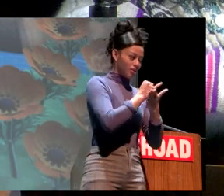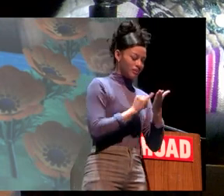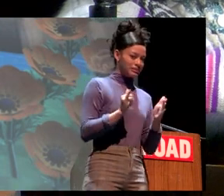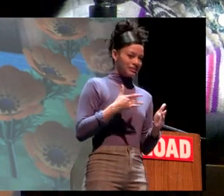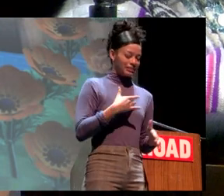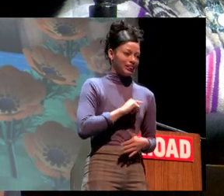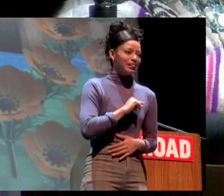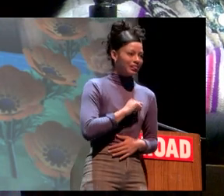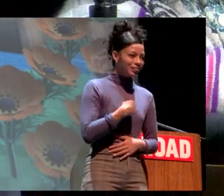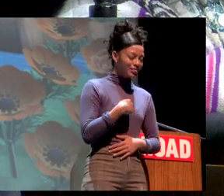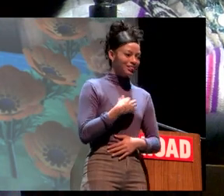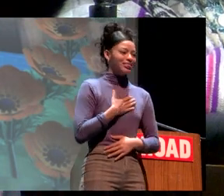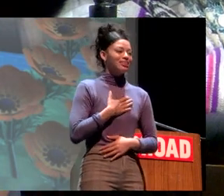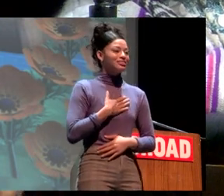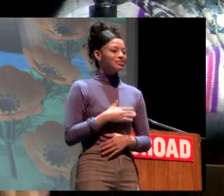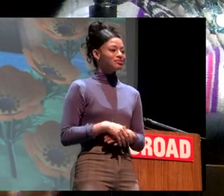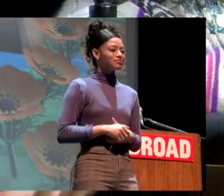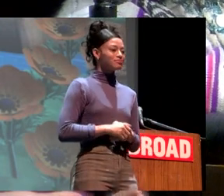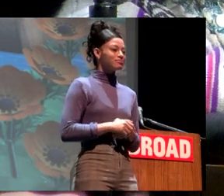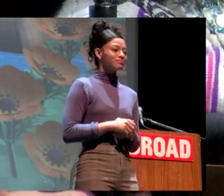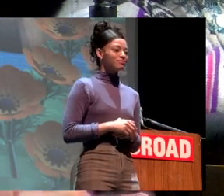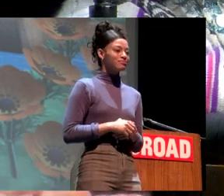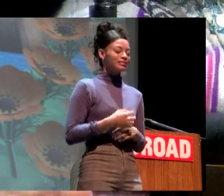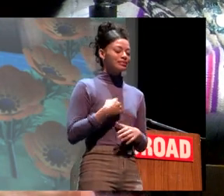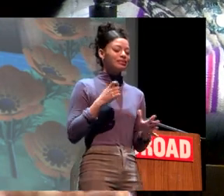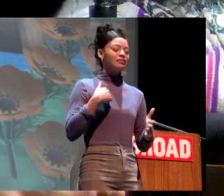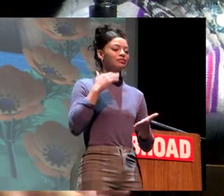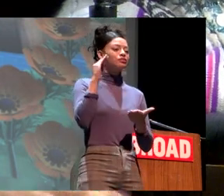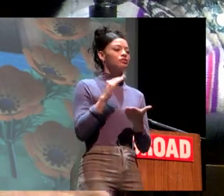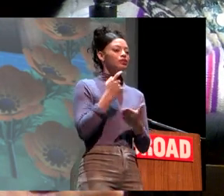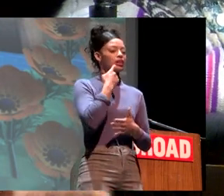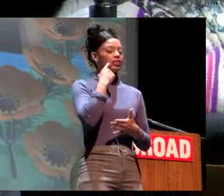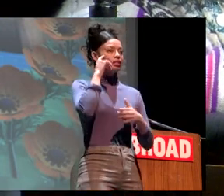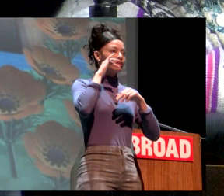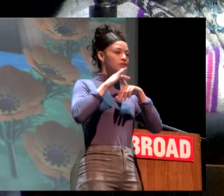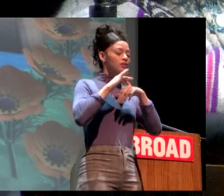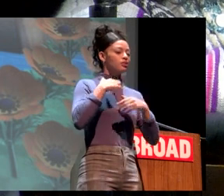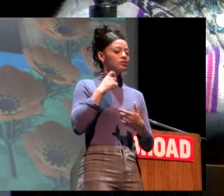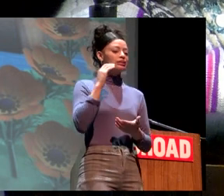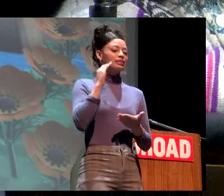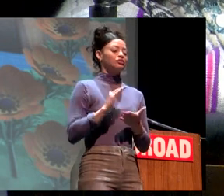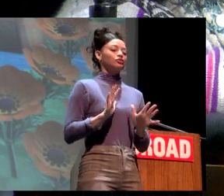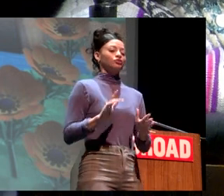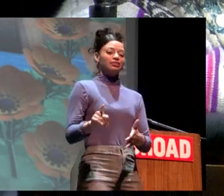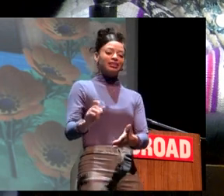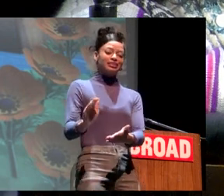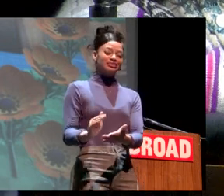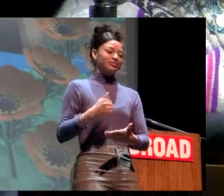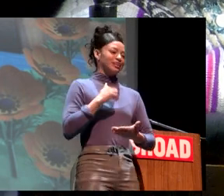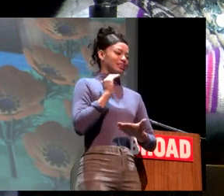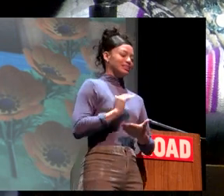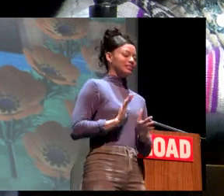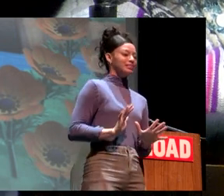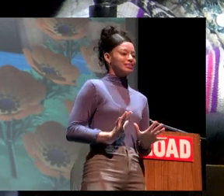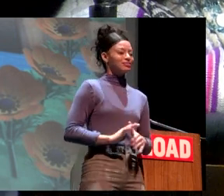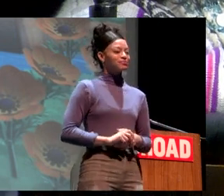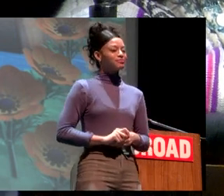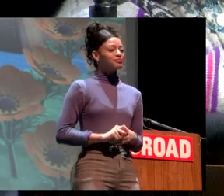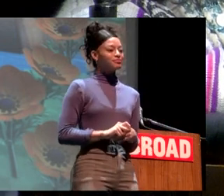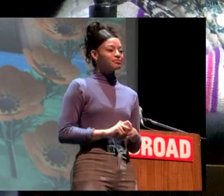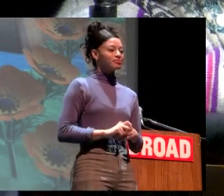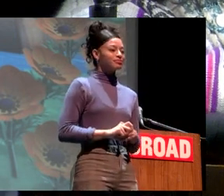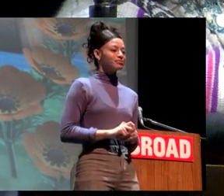addiction. And it makes you really focus on them for 2 hours straight. So that's how it's made. So I really wanted